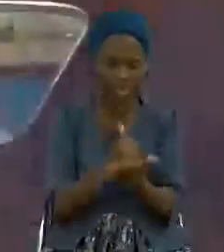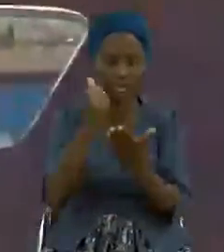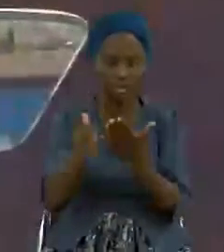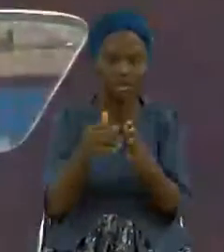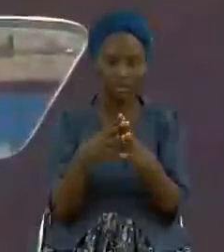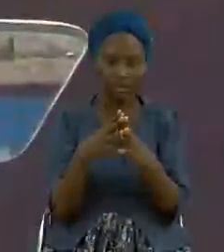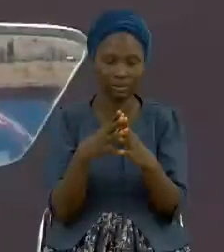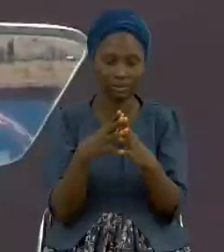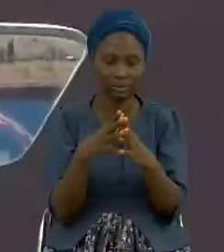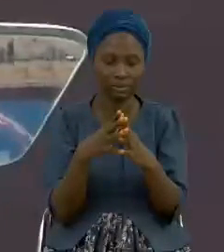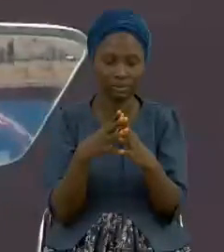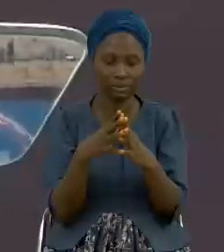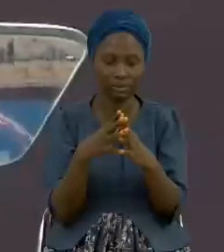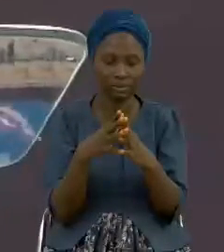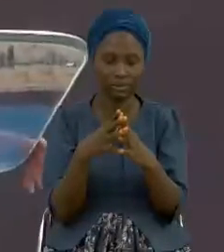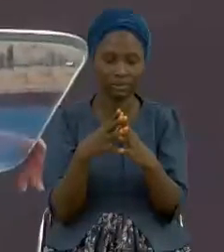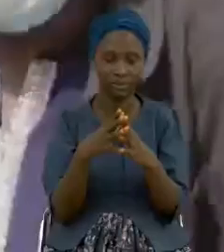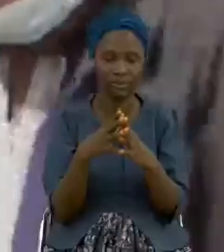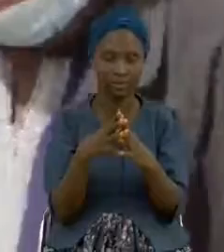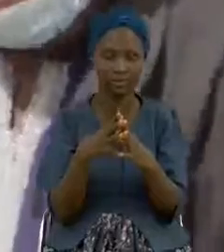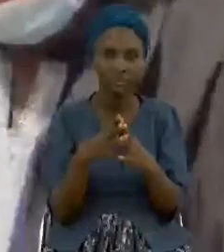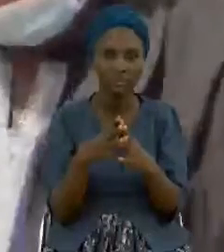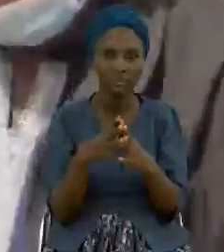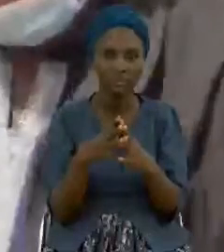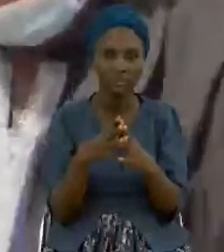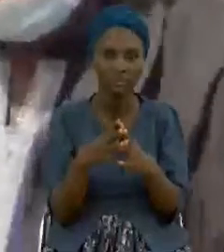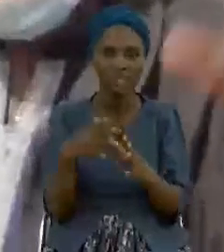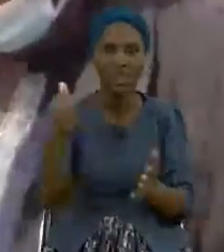A glorious amen.